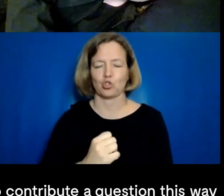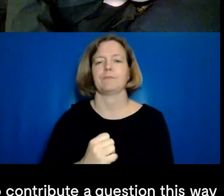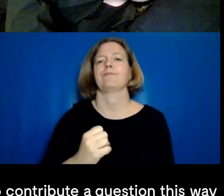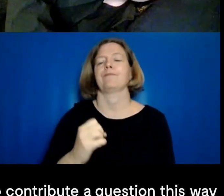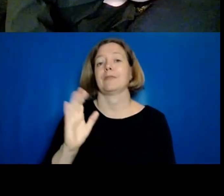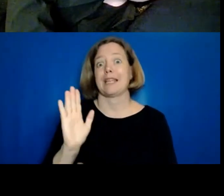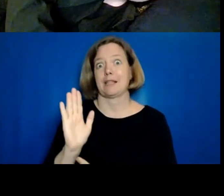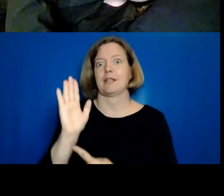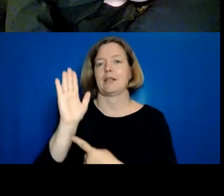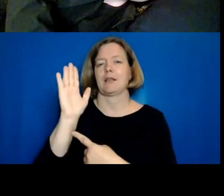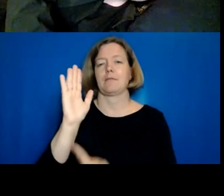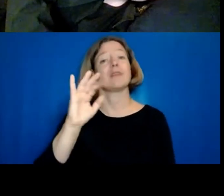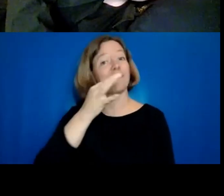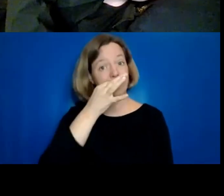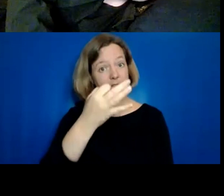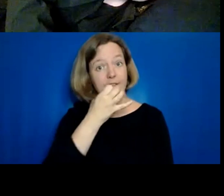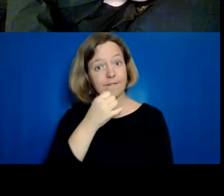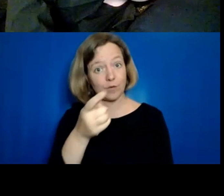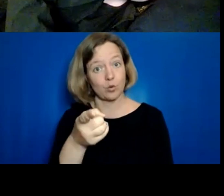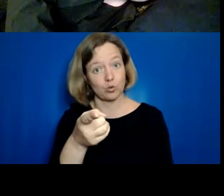your hand,